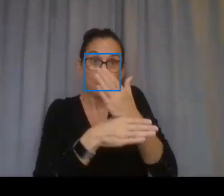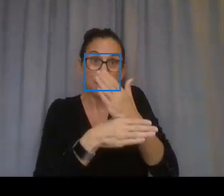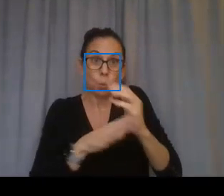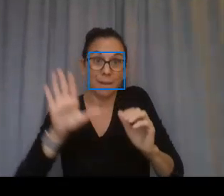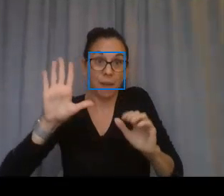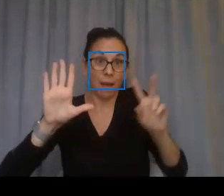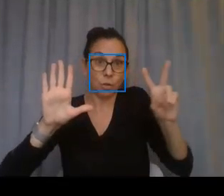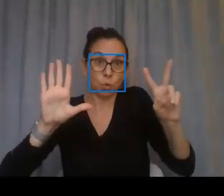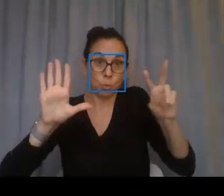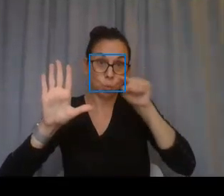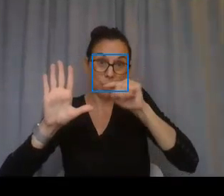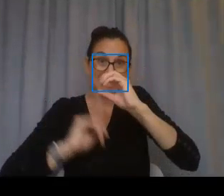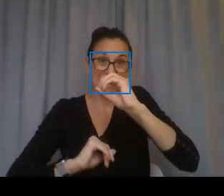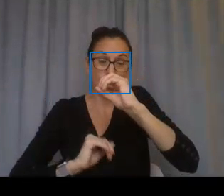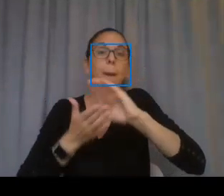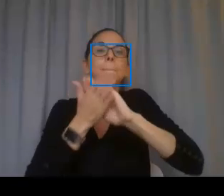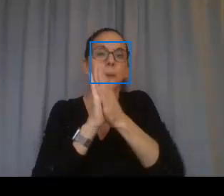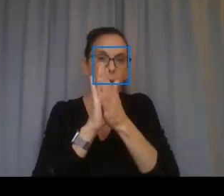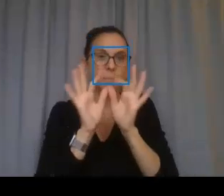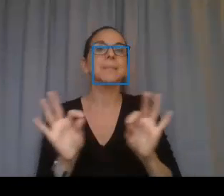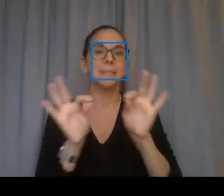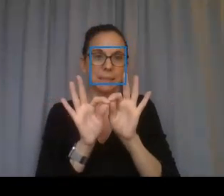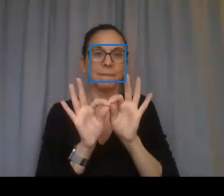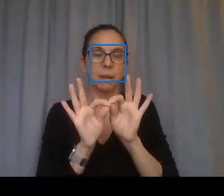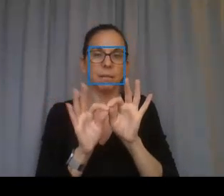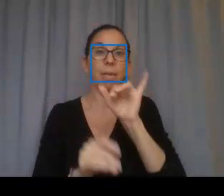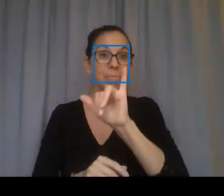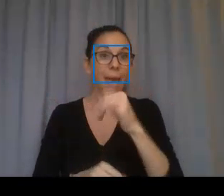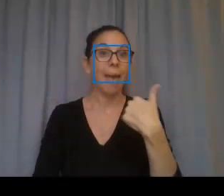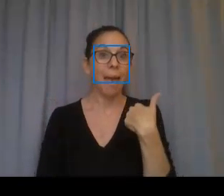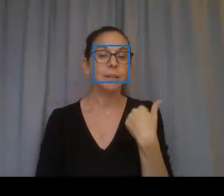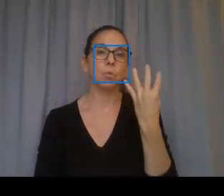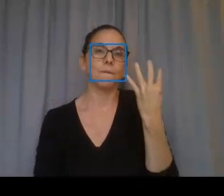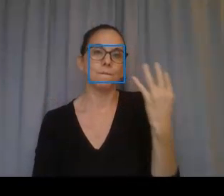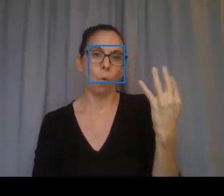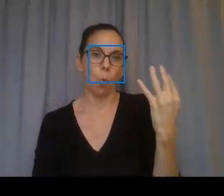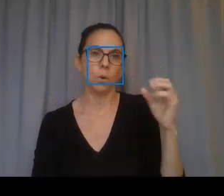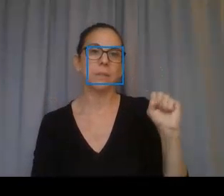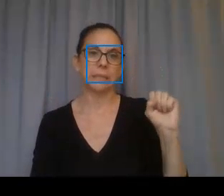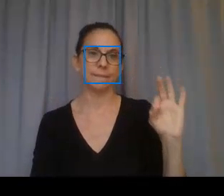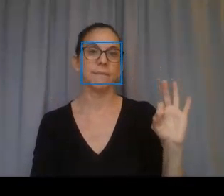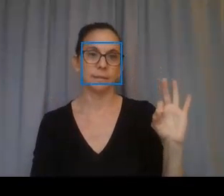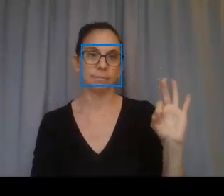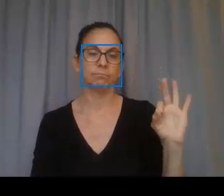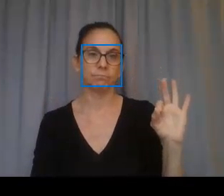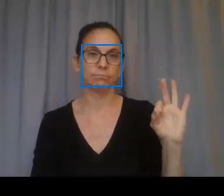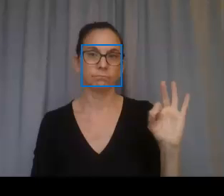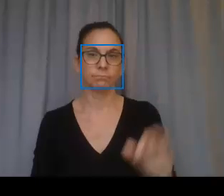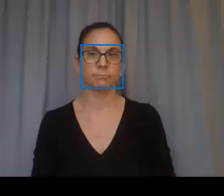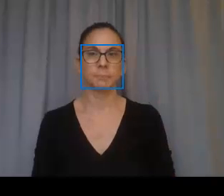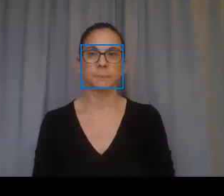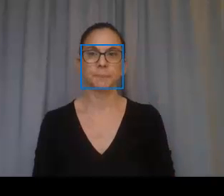and the 2, becomes significant as well. So we would say that this measurement has 4 significant figures.